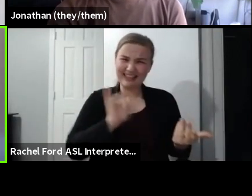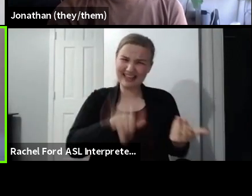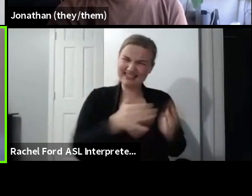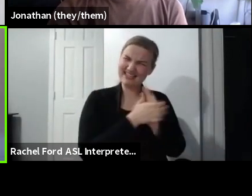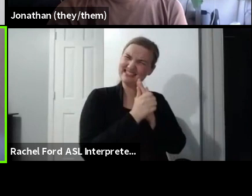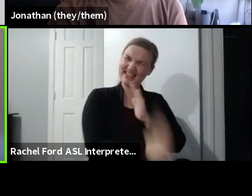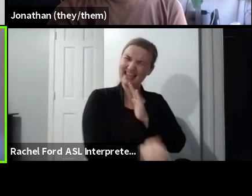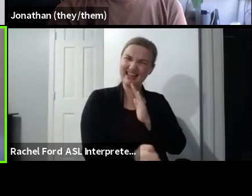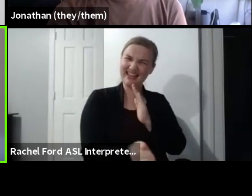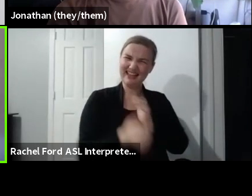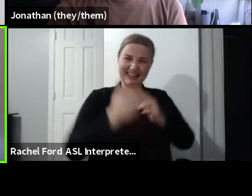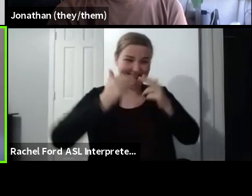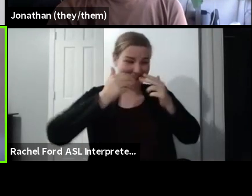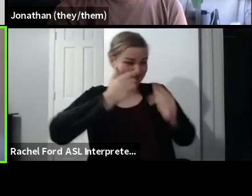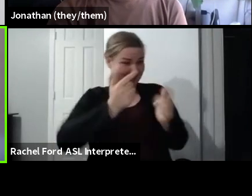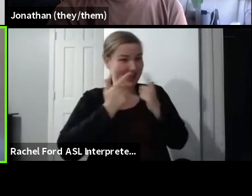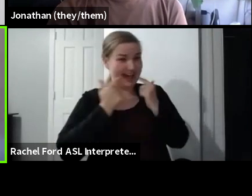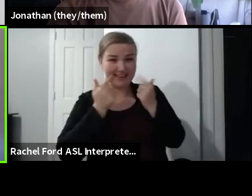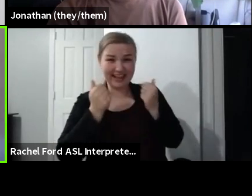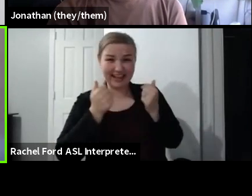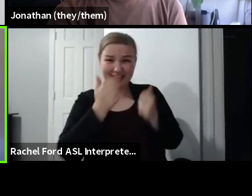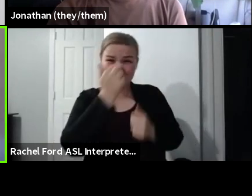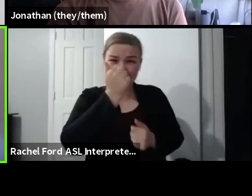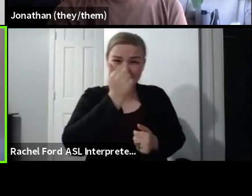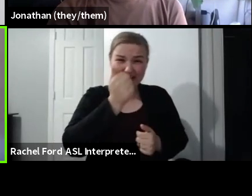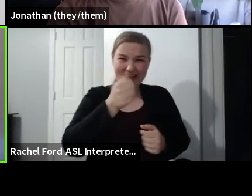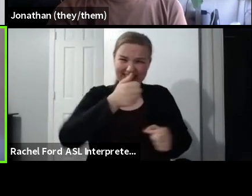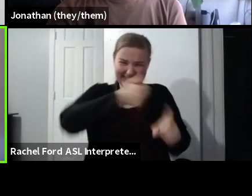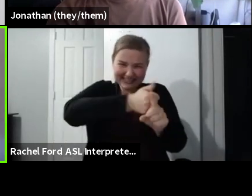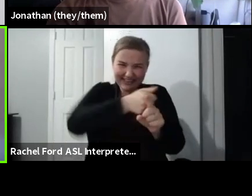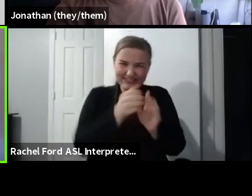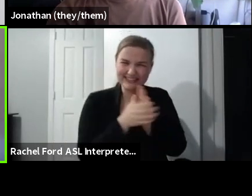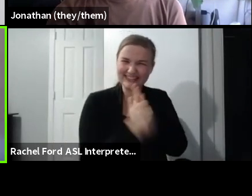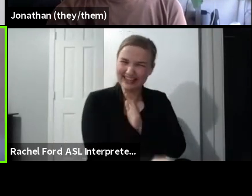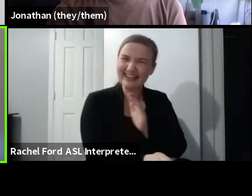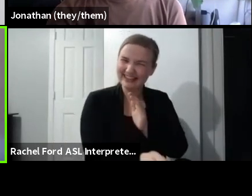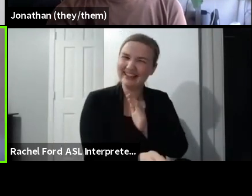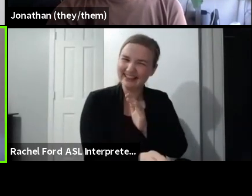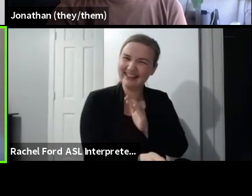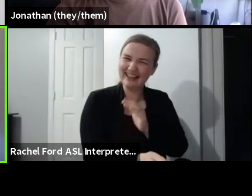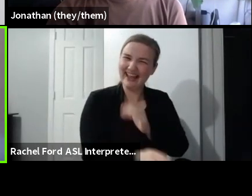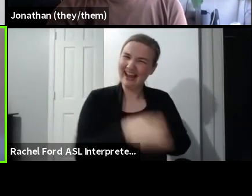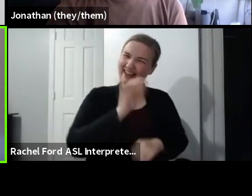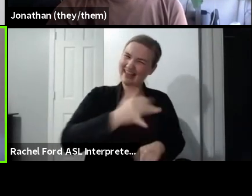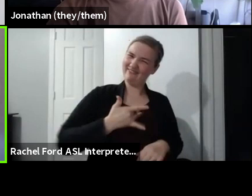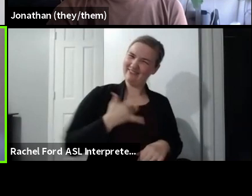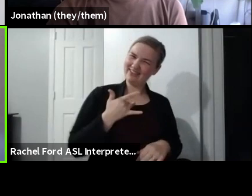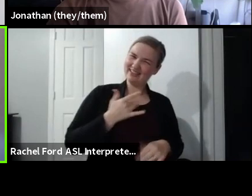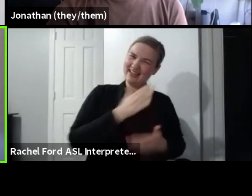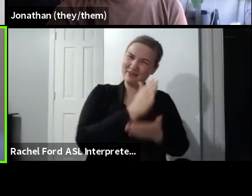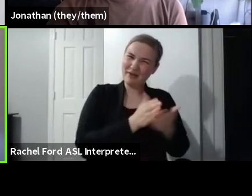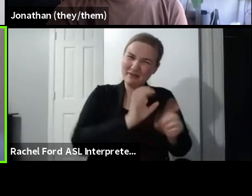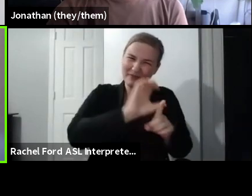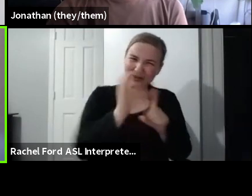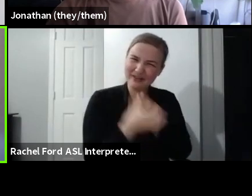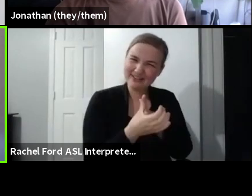way that I don't know, it's just my family, but I feel like it really is cultural that finding joy is